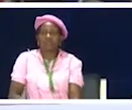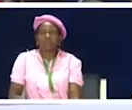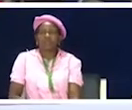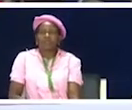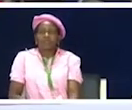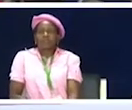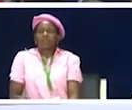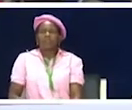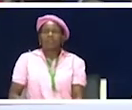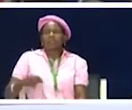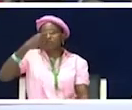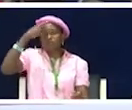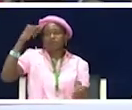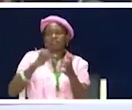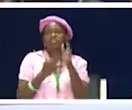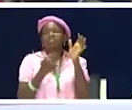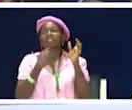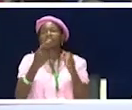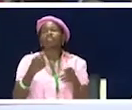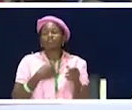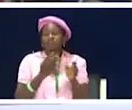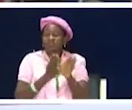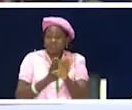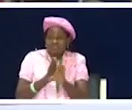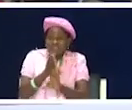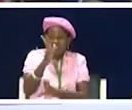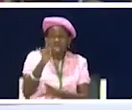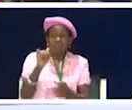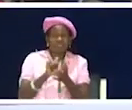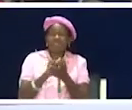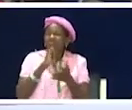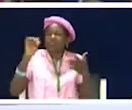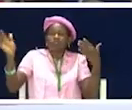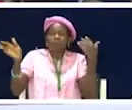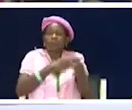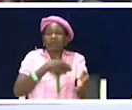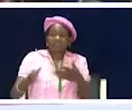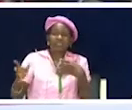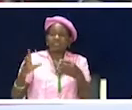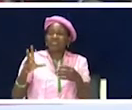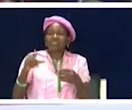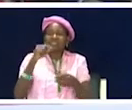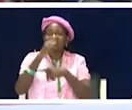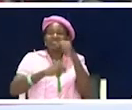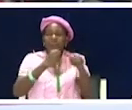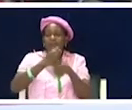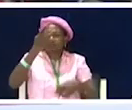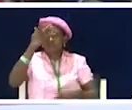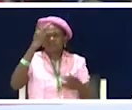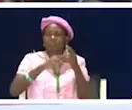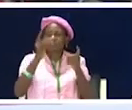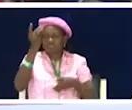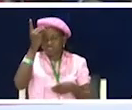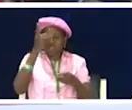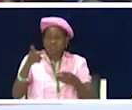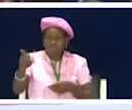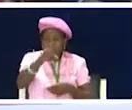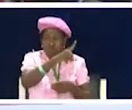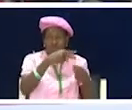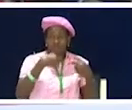Because he tells me straight away, it doesn't matter the manner of sickness or disease you are